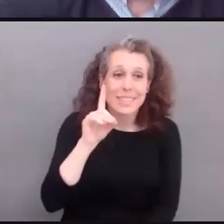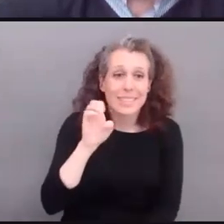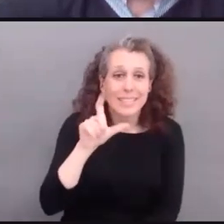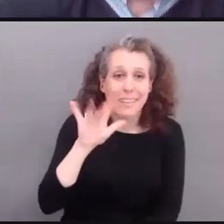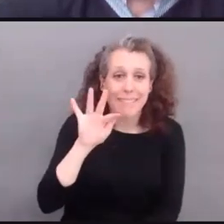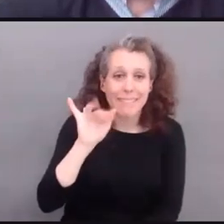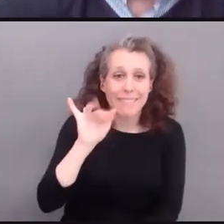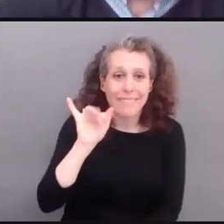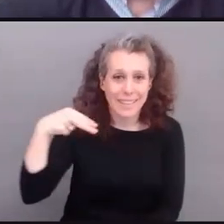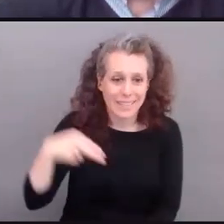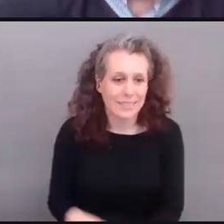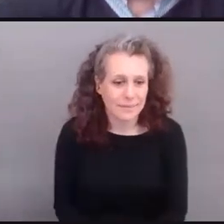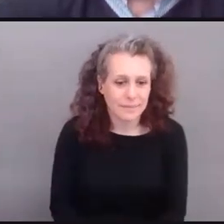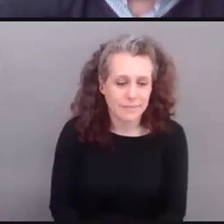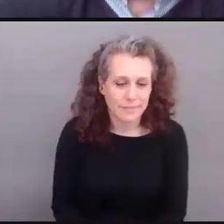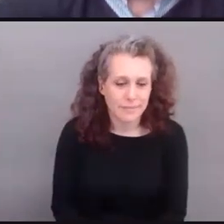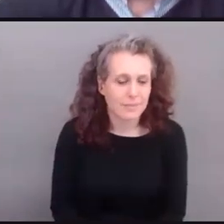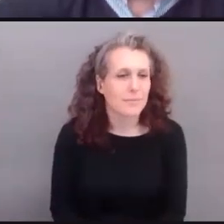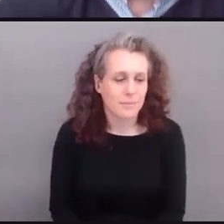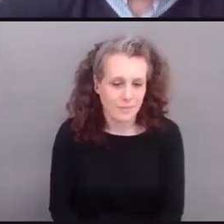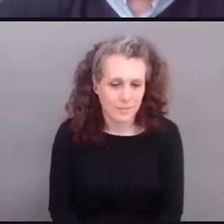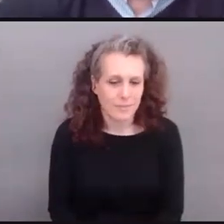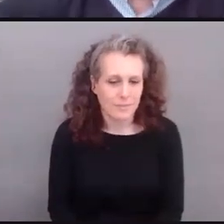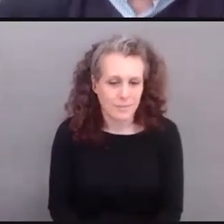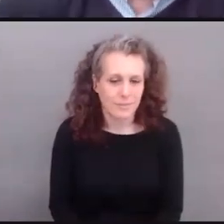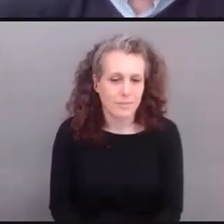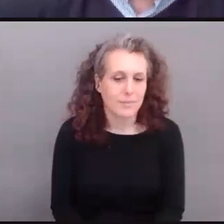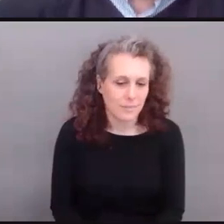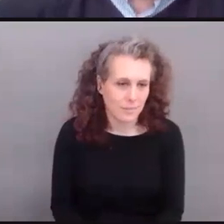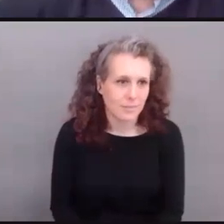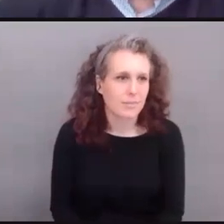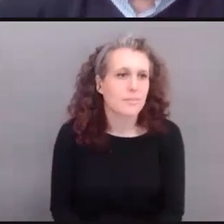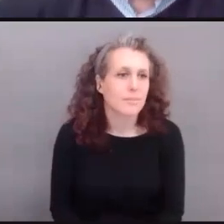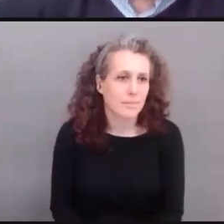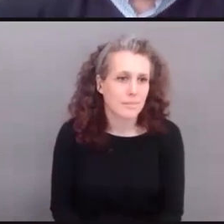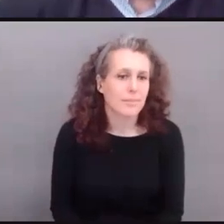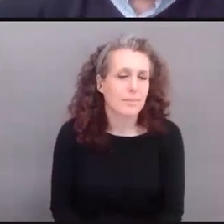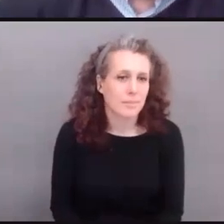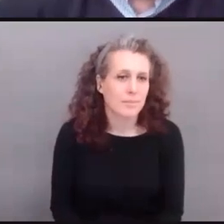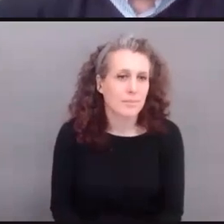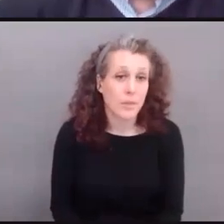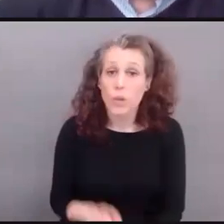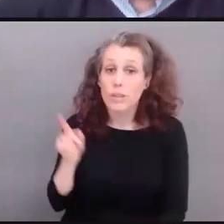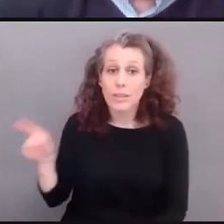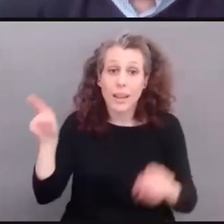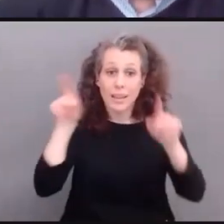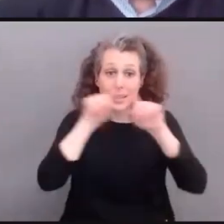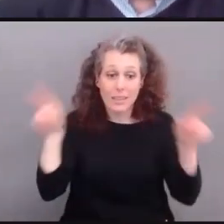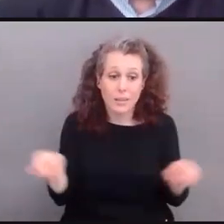Well, after taking this, this view of the documents produced by